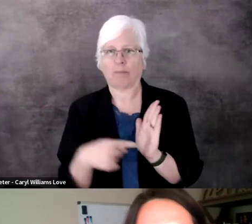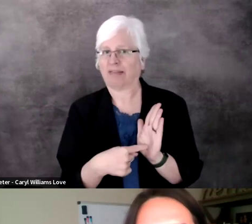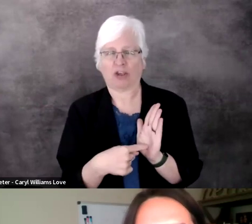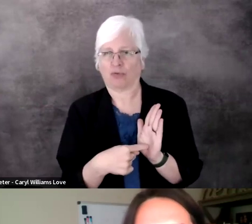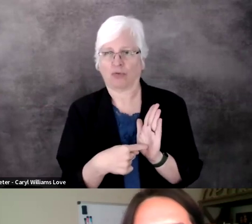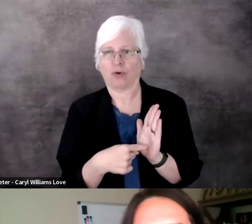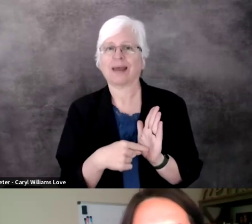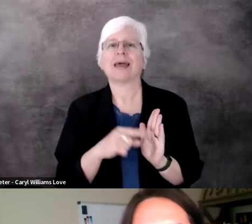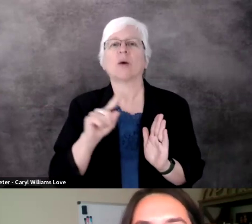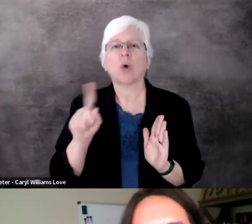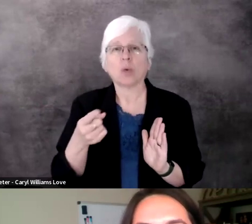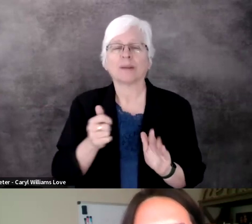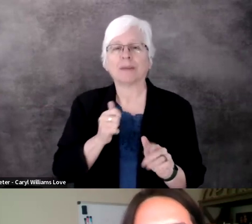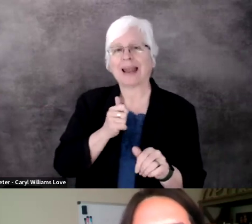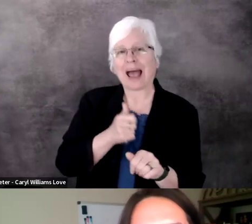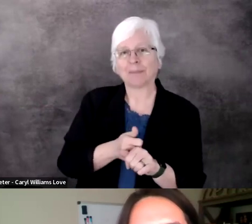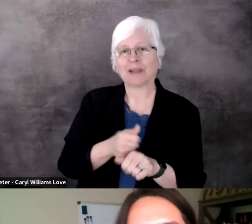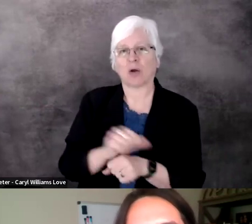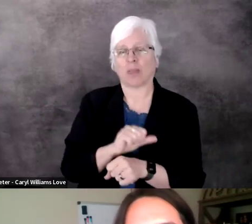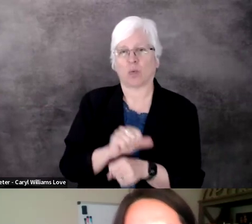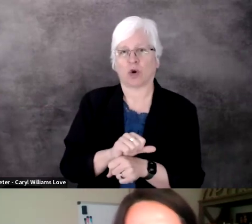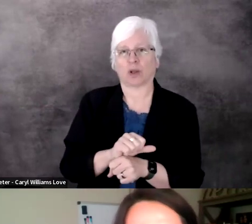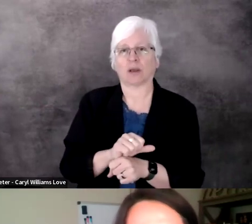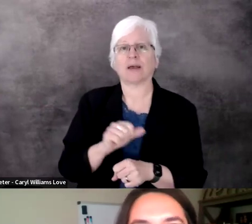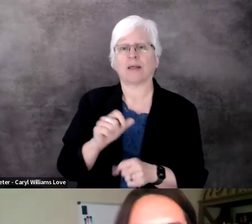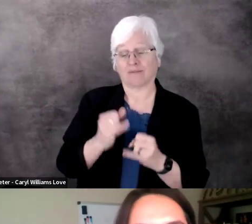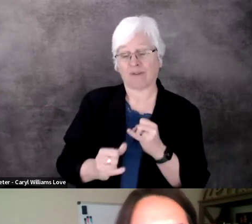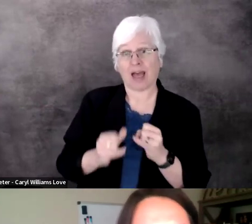update on the work we have done so far. The final report will come out in December.